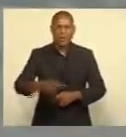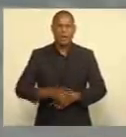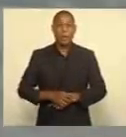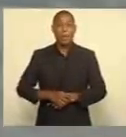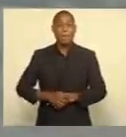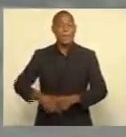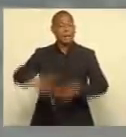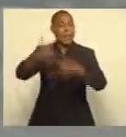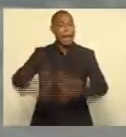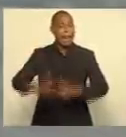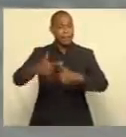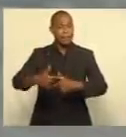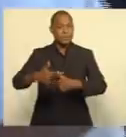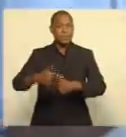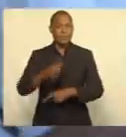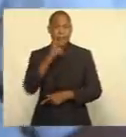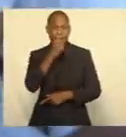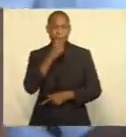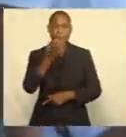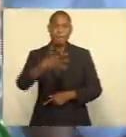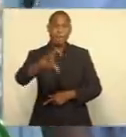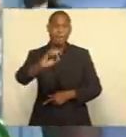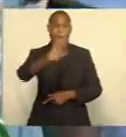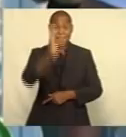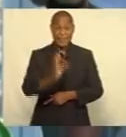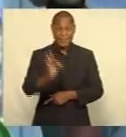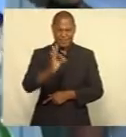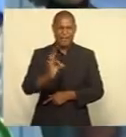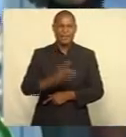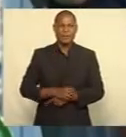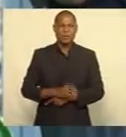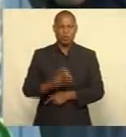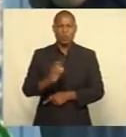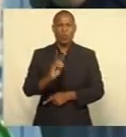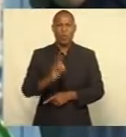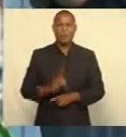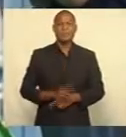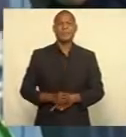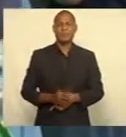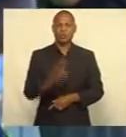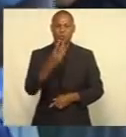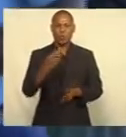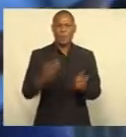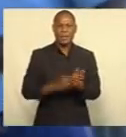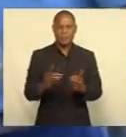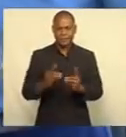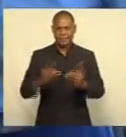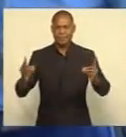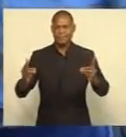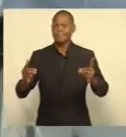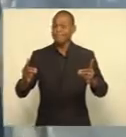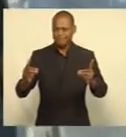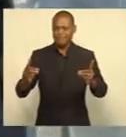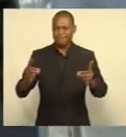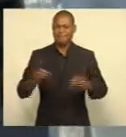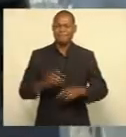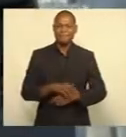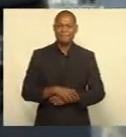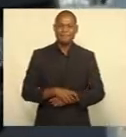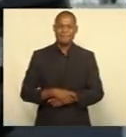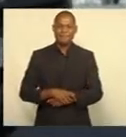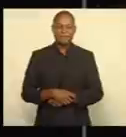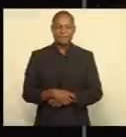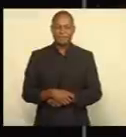of customers to at least 50%, and customers must maintain 2 meters distance. Josiah Nanunga,